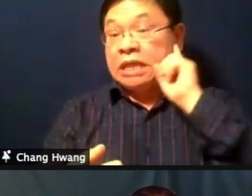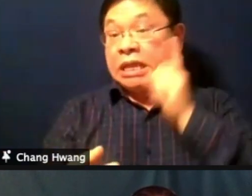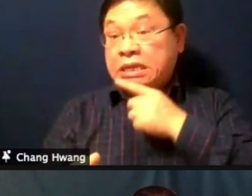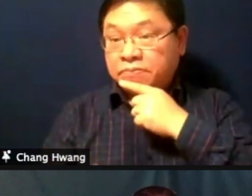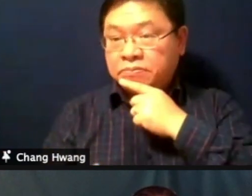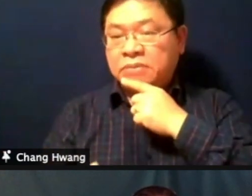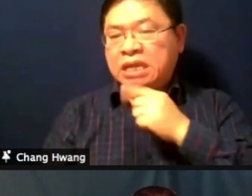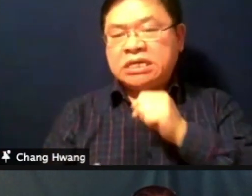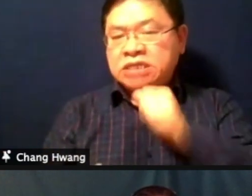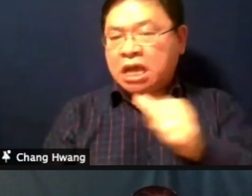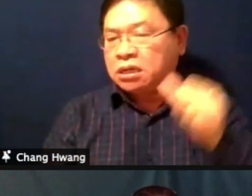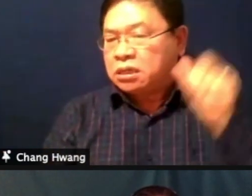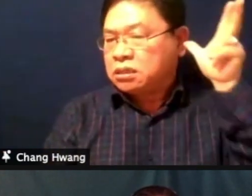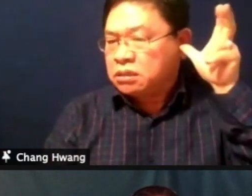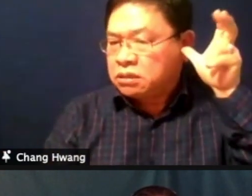screen.